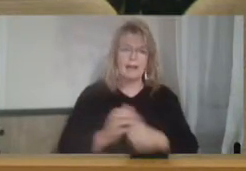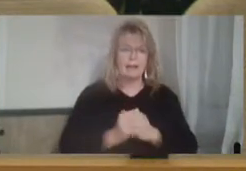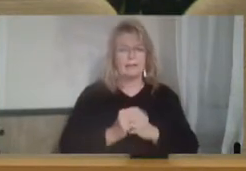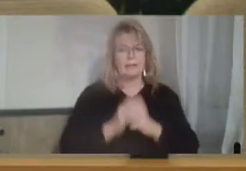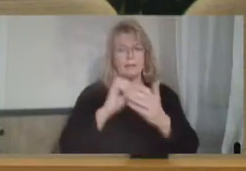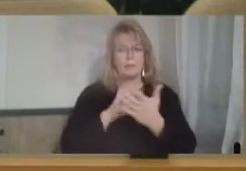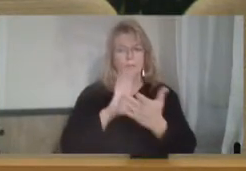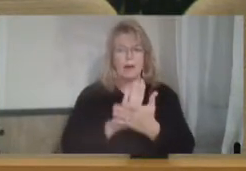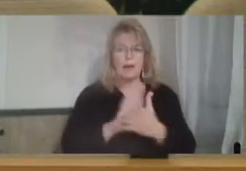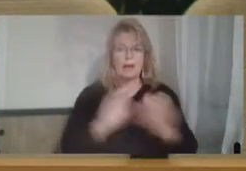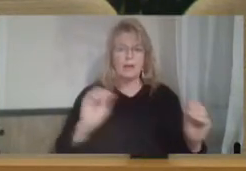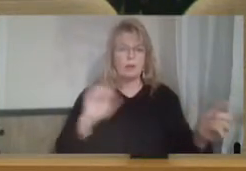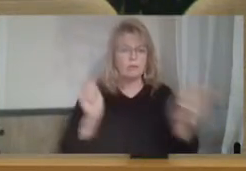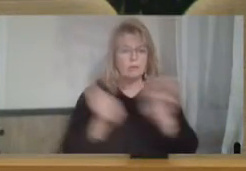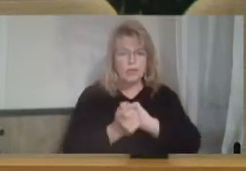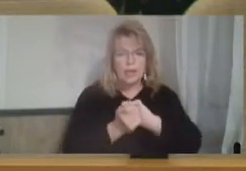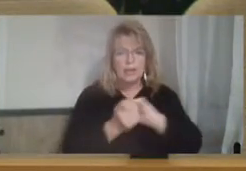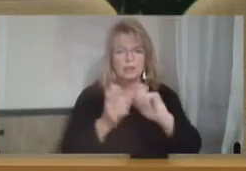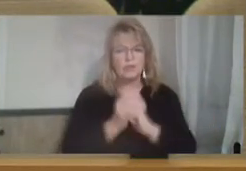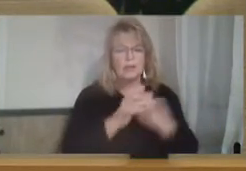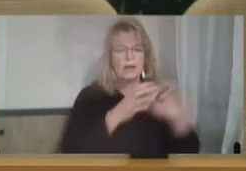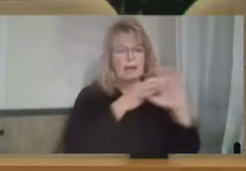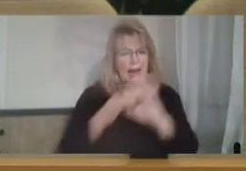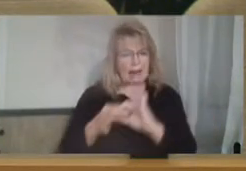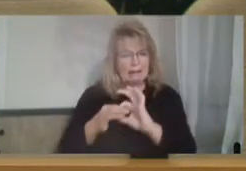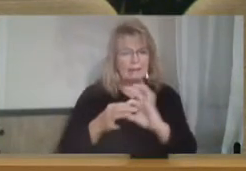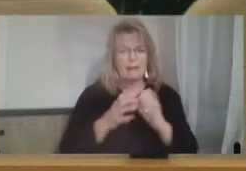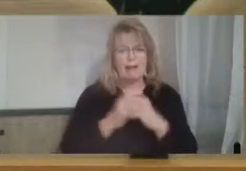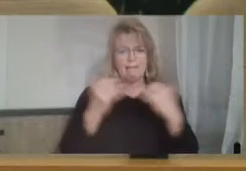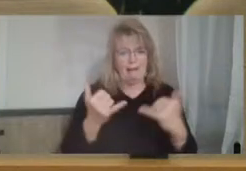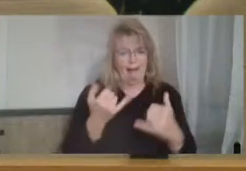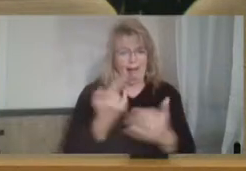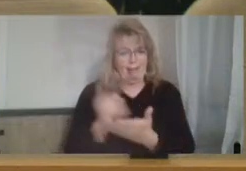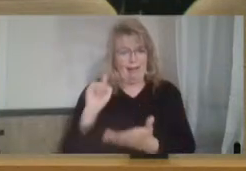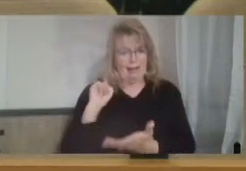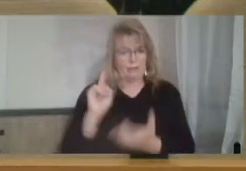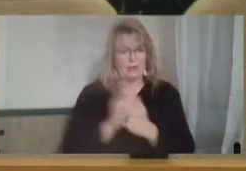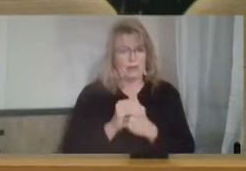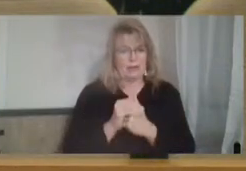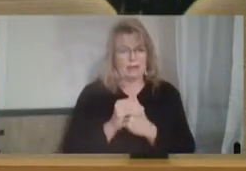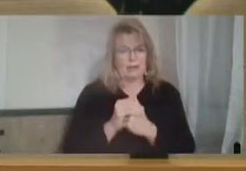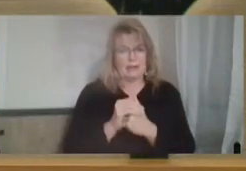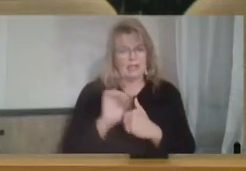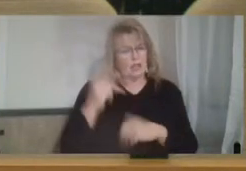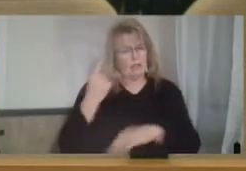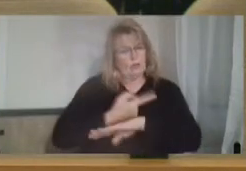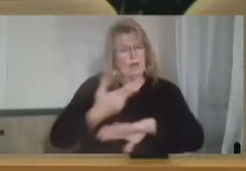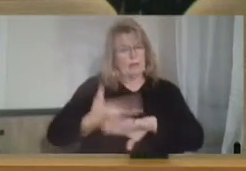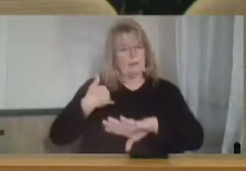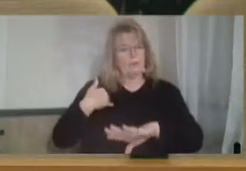change to the connectivity. But now, just last week, days before the vote on this,